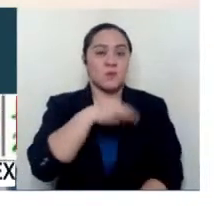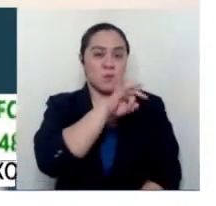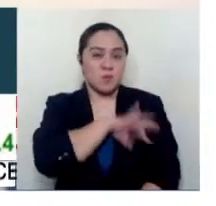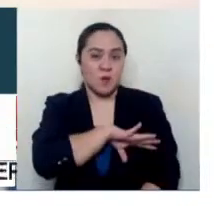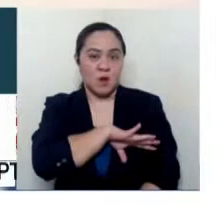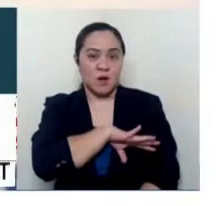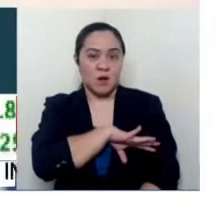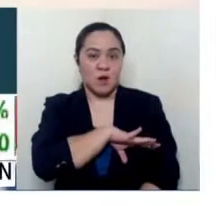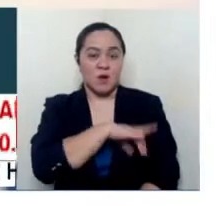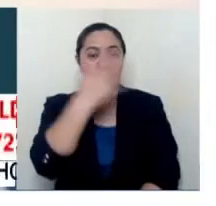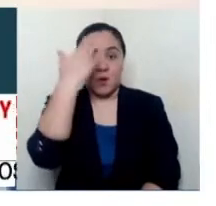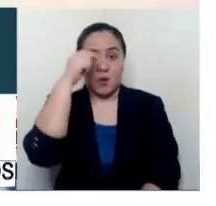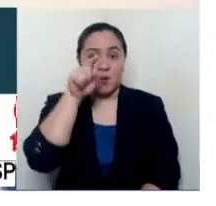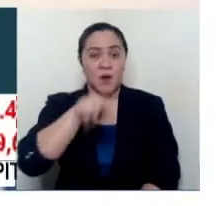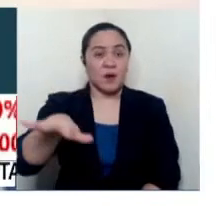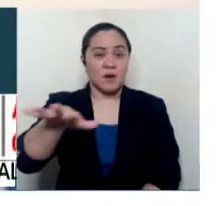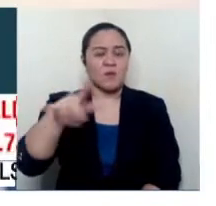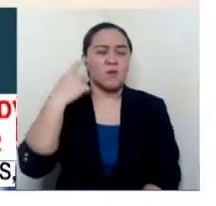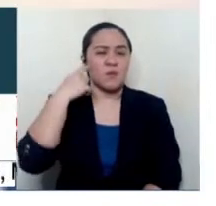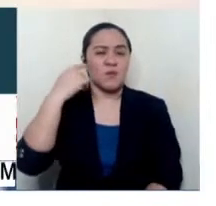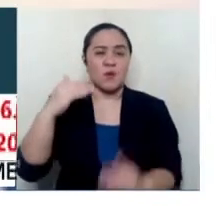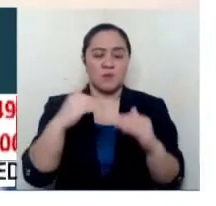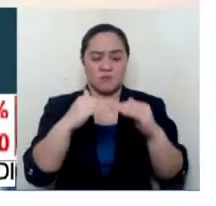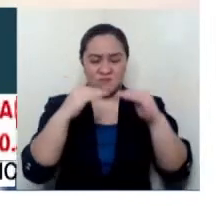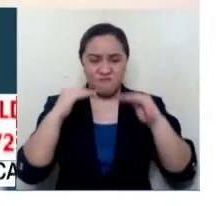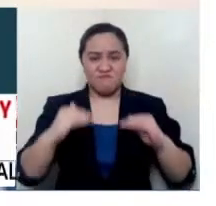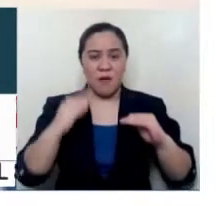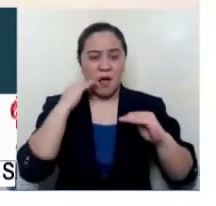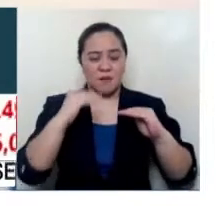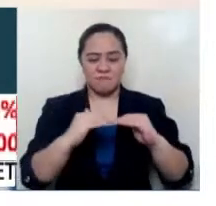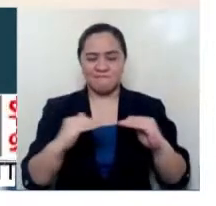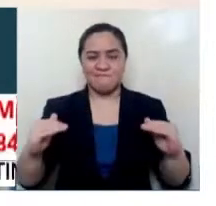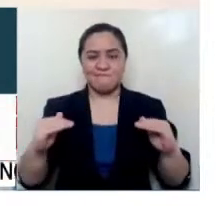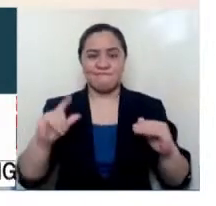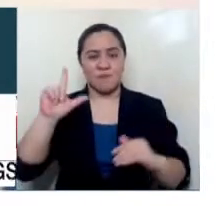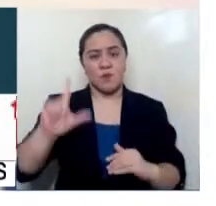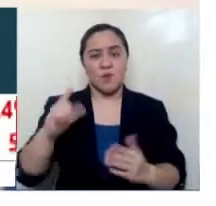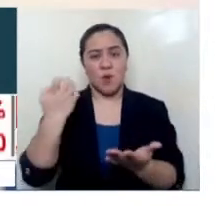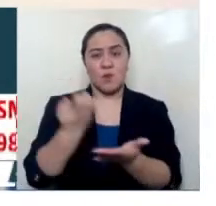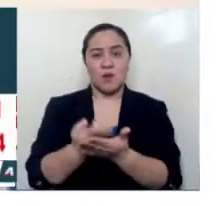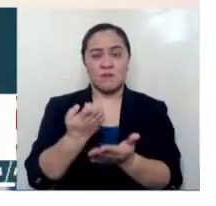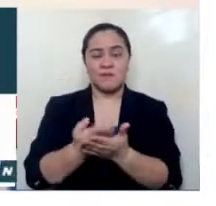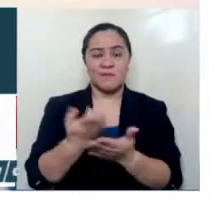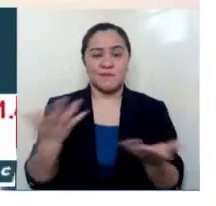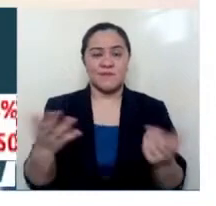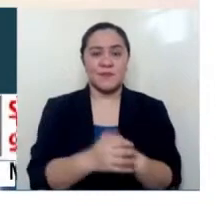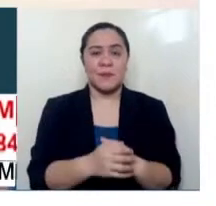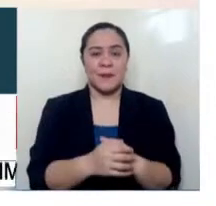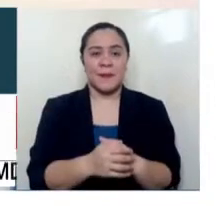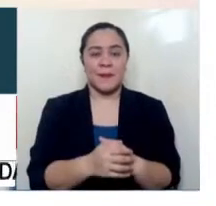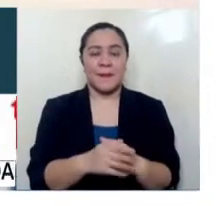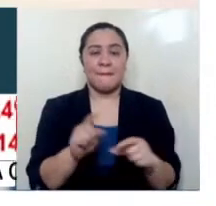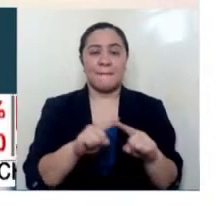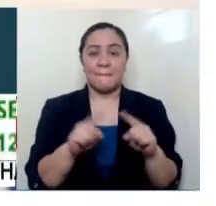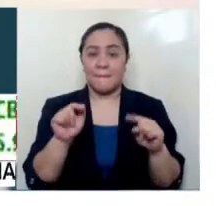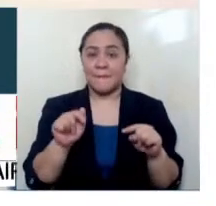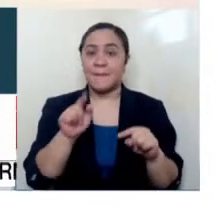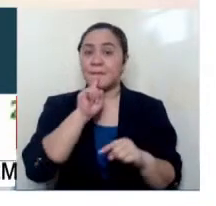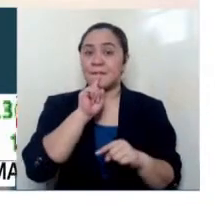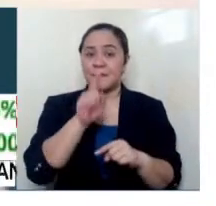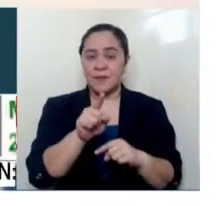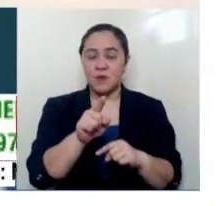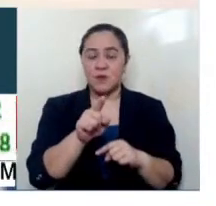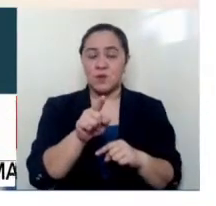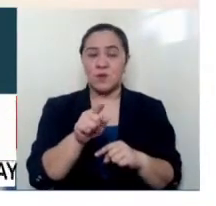those belonging to the lower economic strata, and we have to realize that it is actually